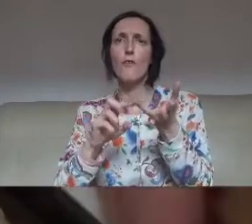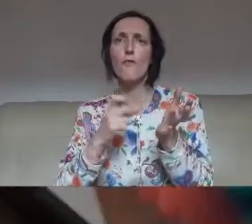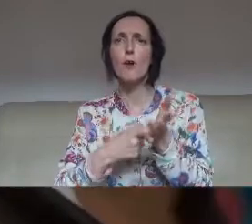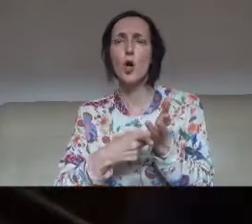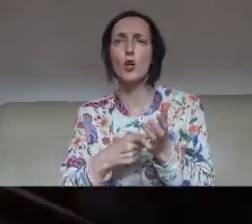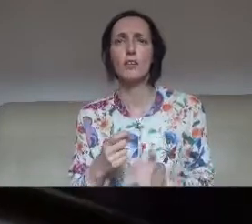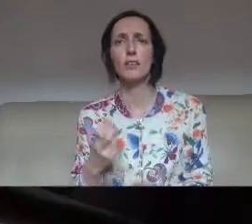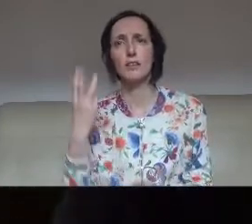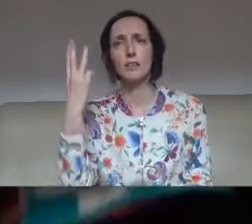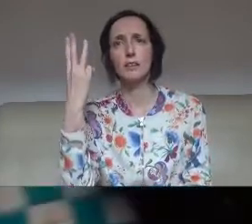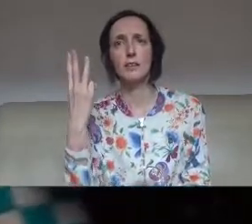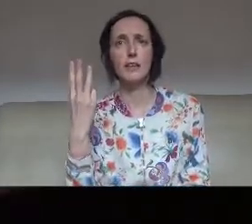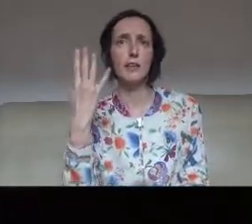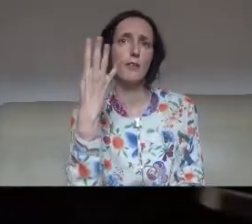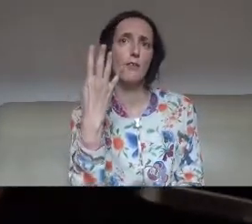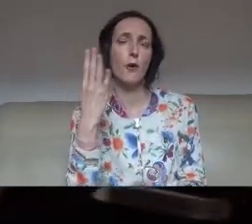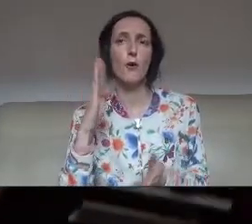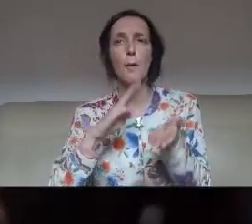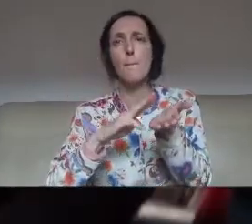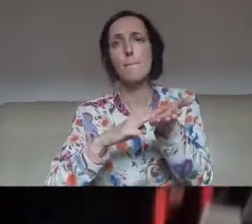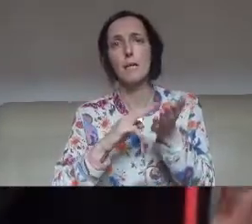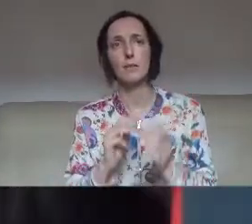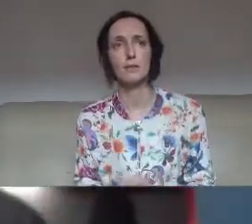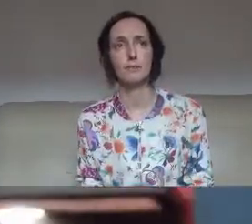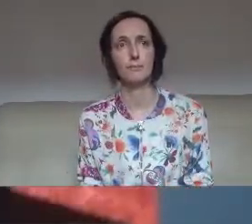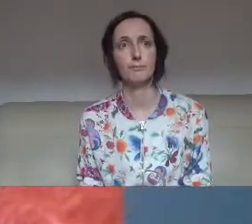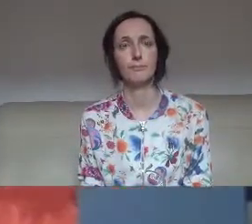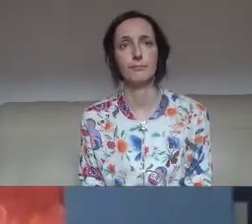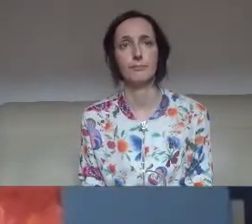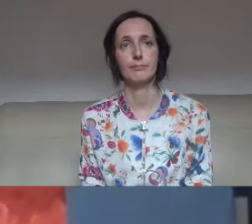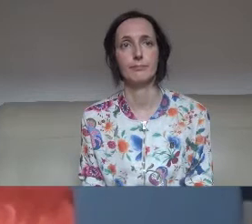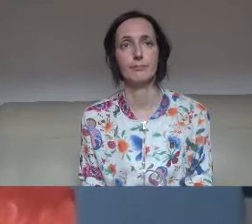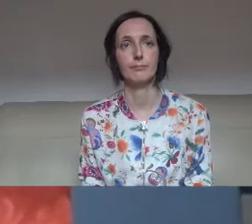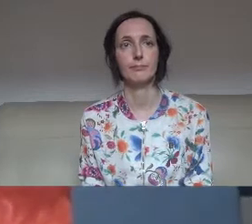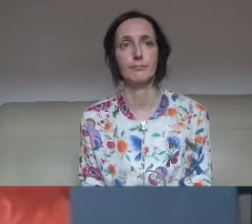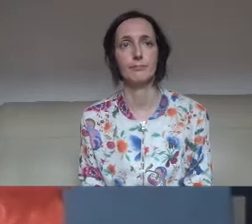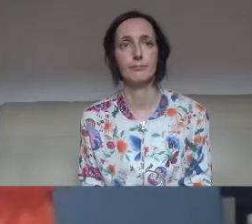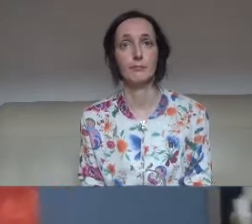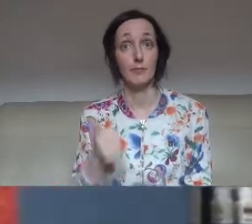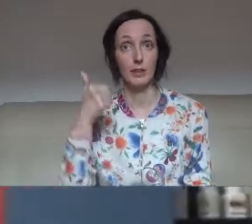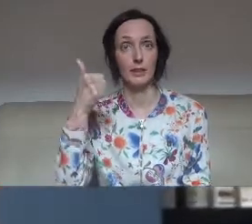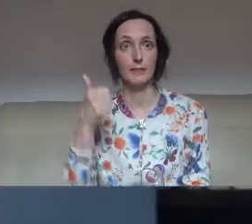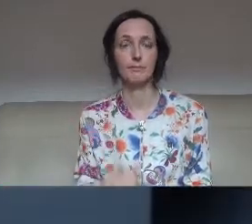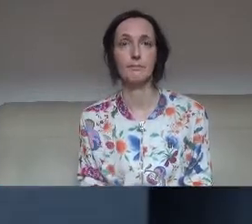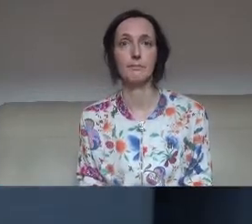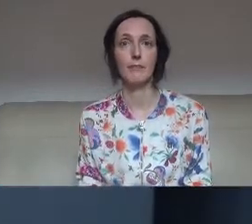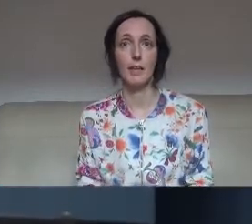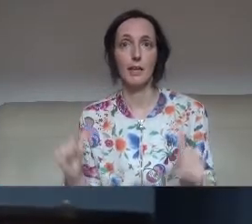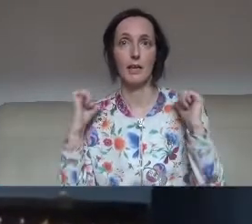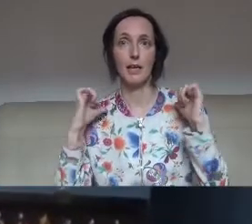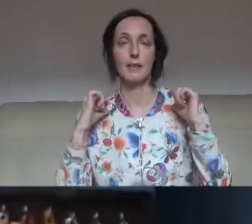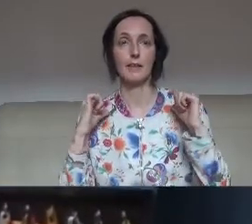Okay, and we are going to put everything in the oven